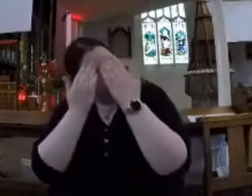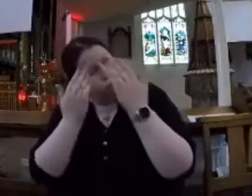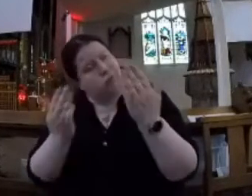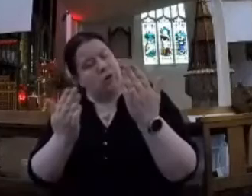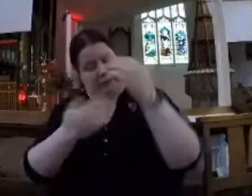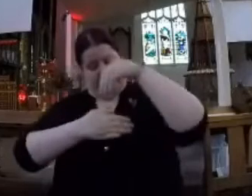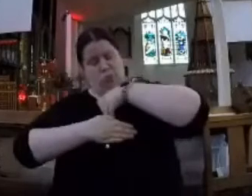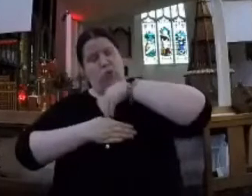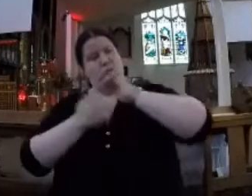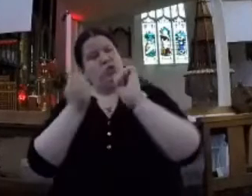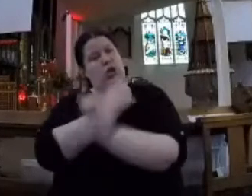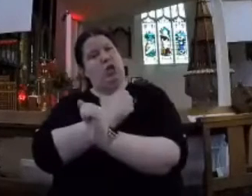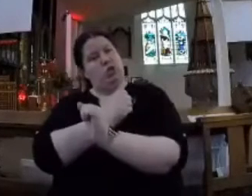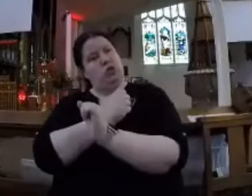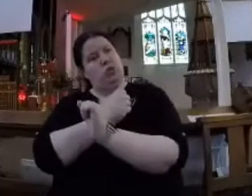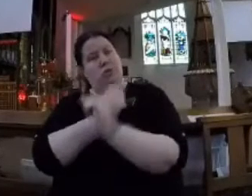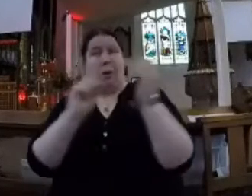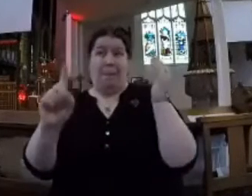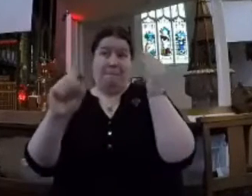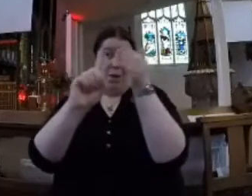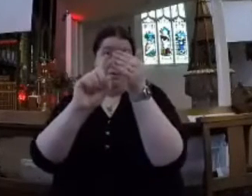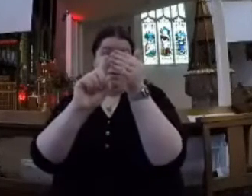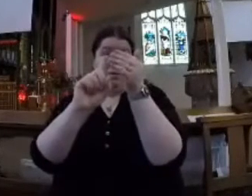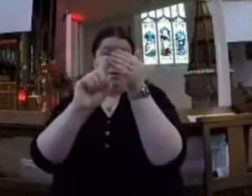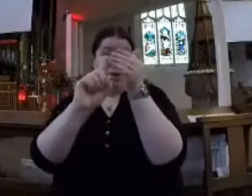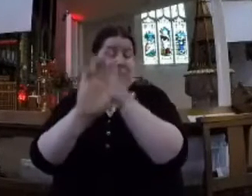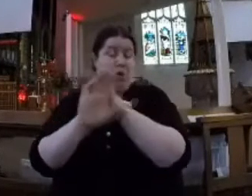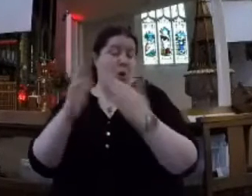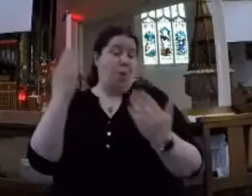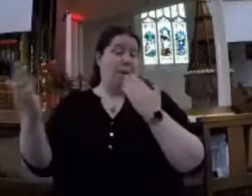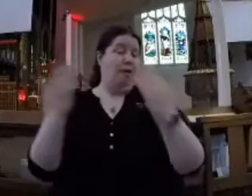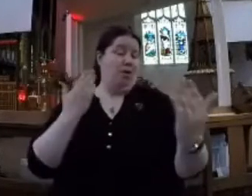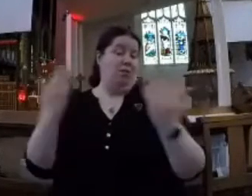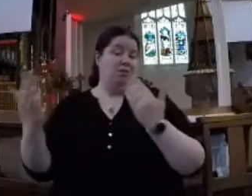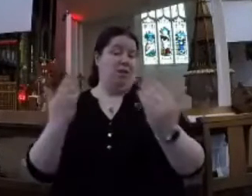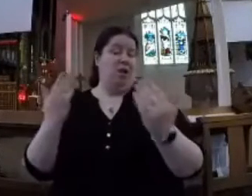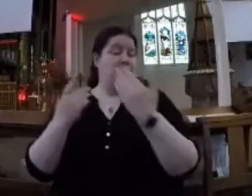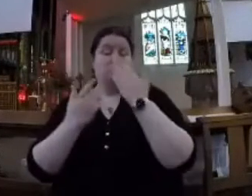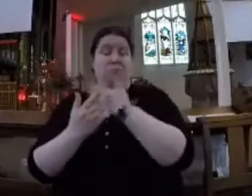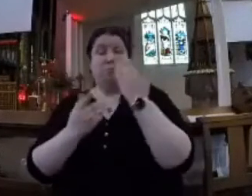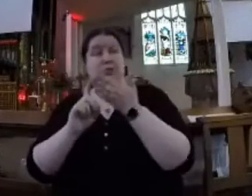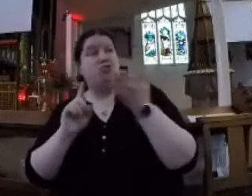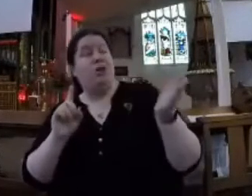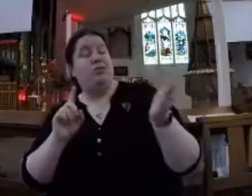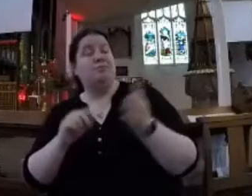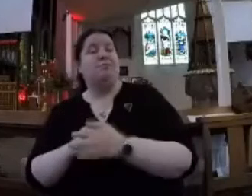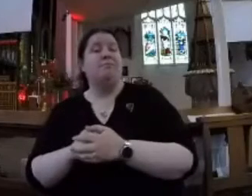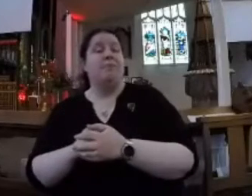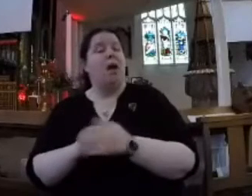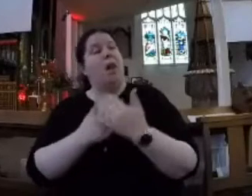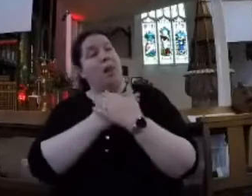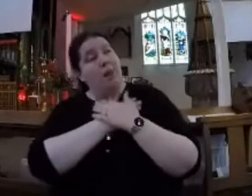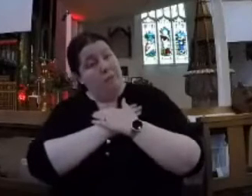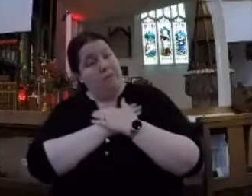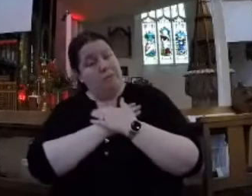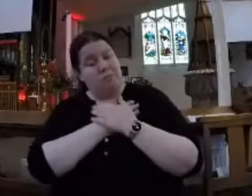inward change, purpose without comparison or distraction. And the way of love,